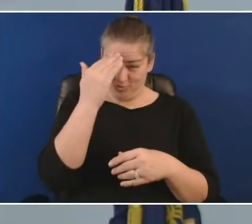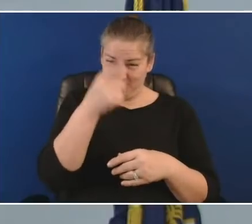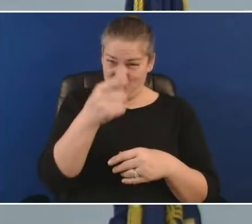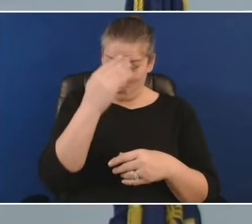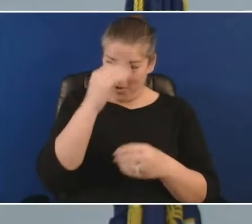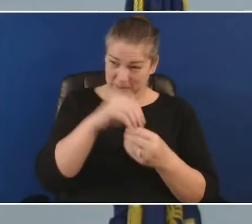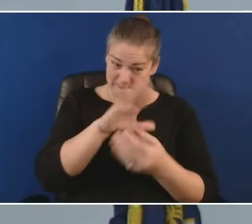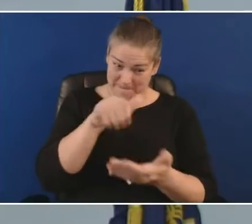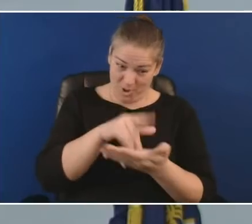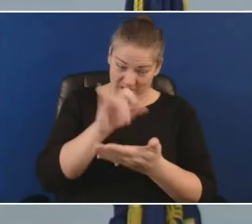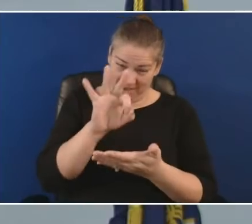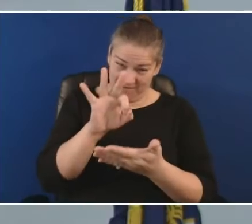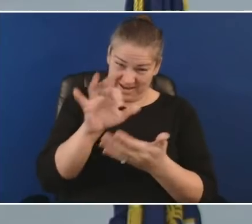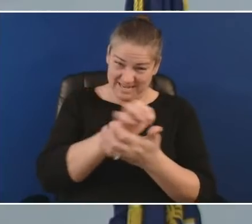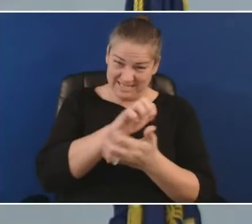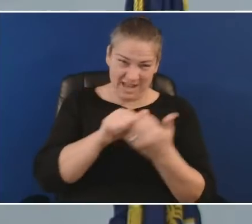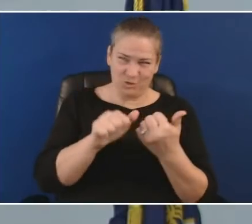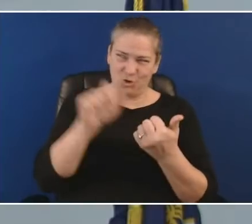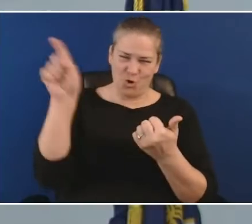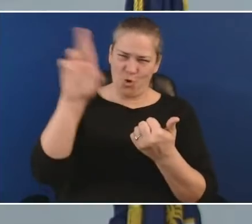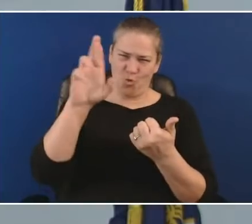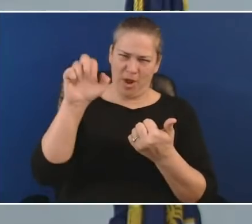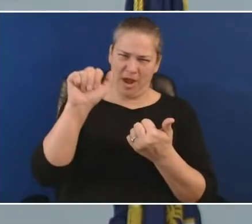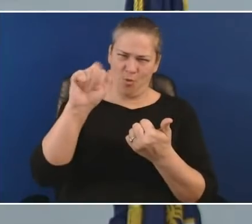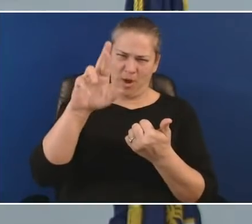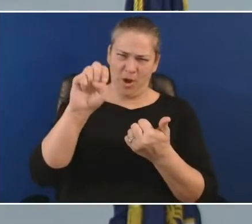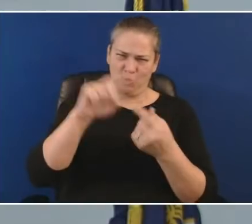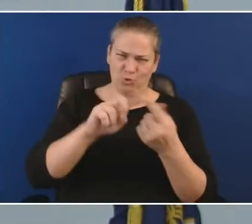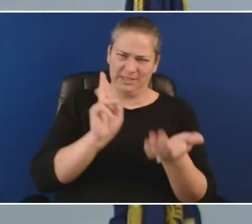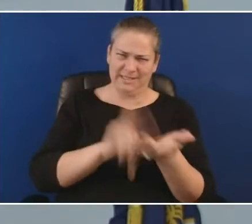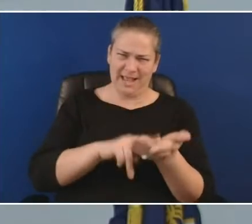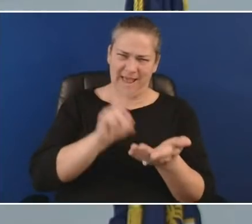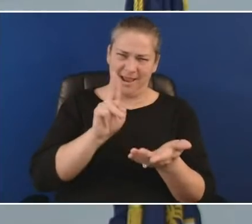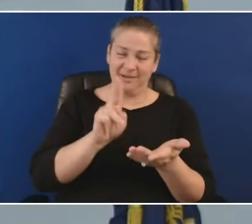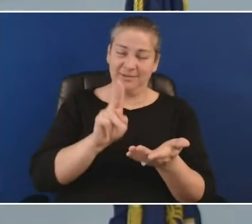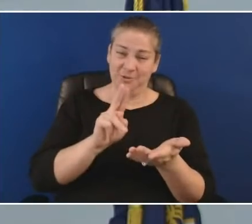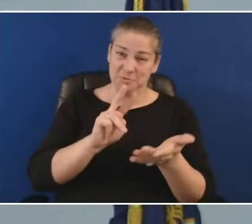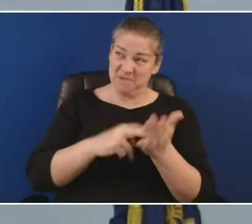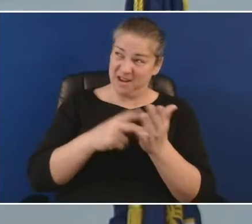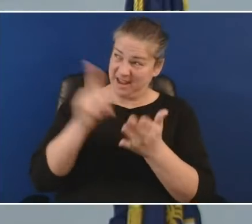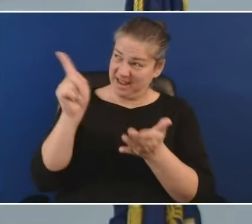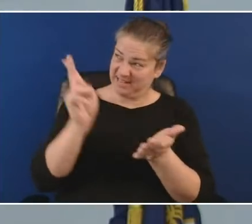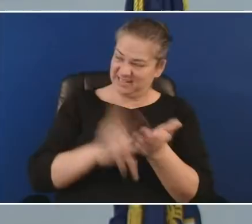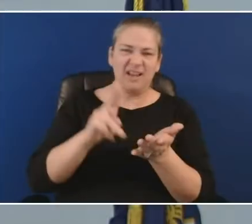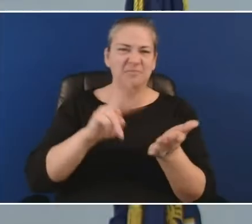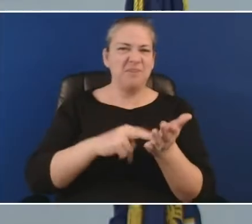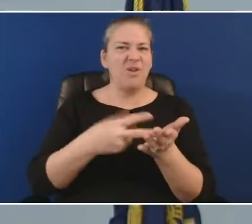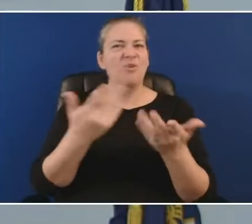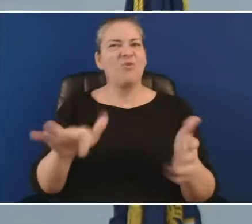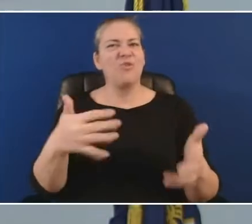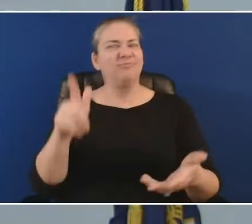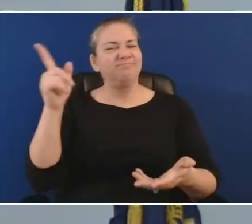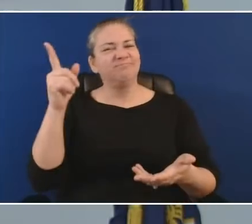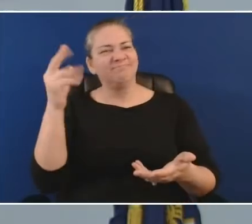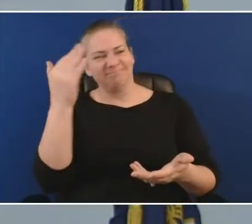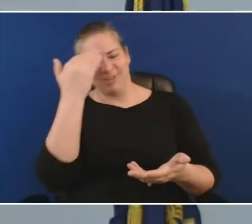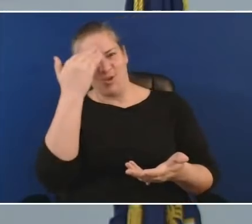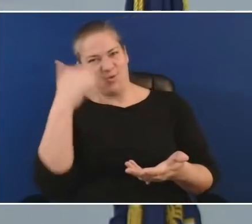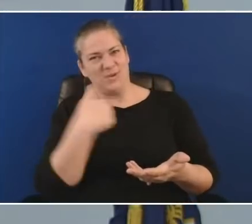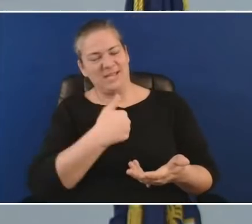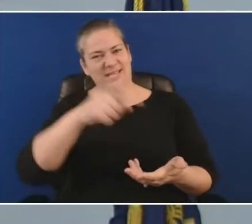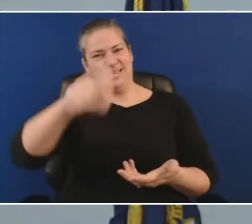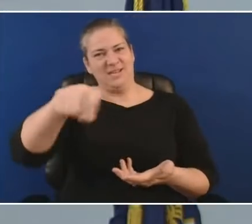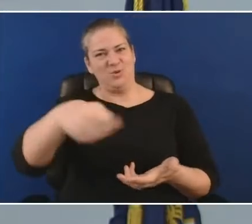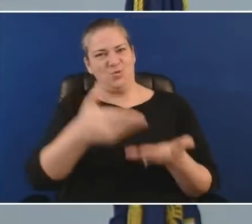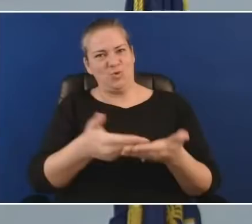how bad it is. It opens us up to significantly more resources and things like almost immediate